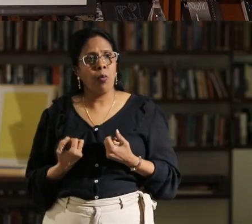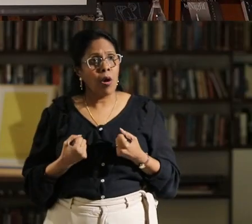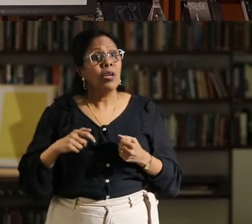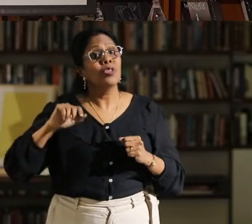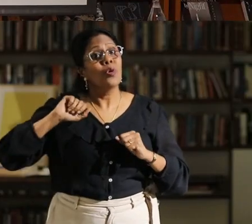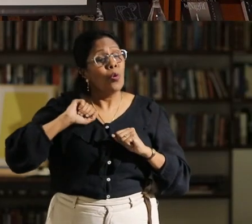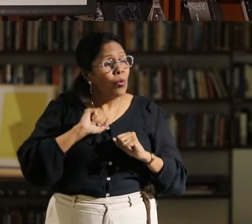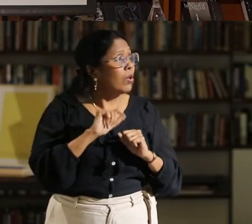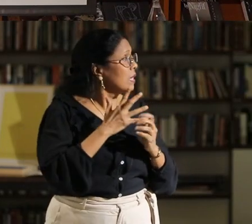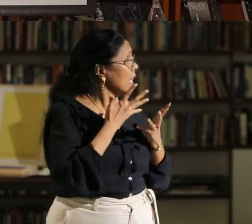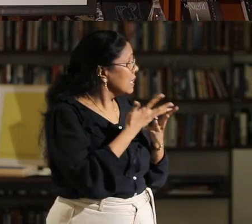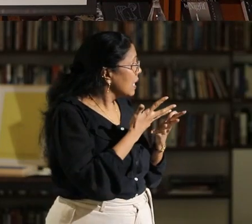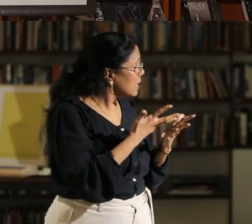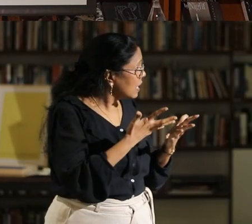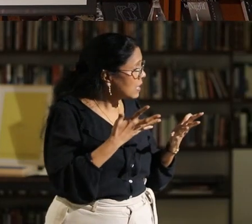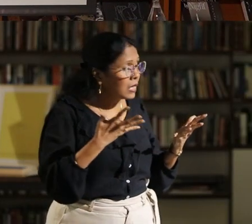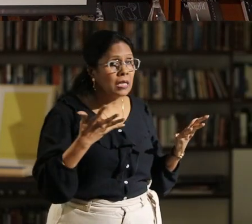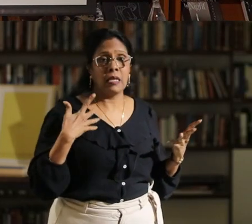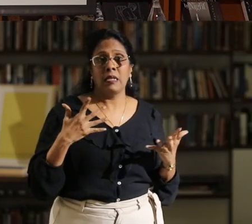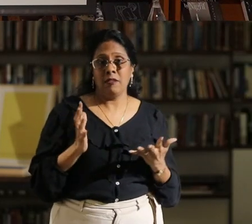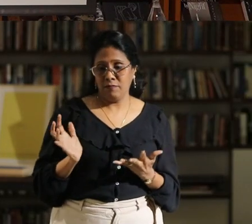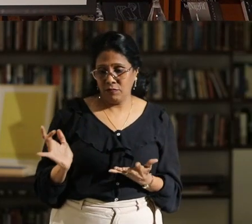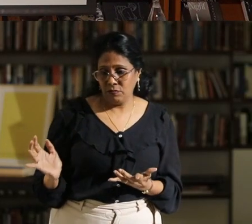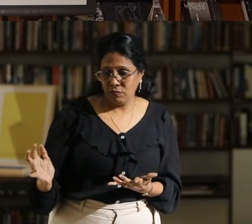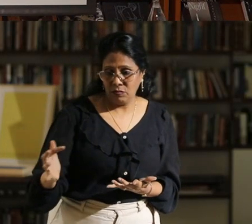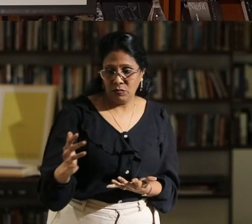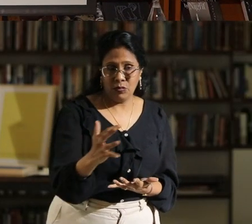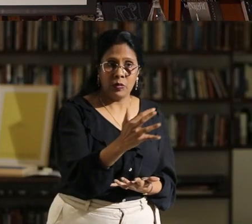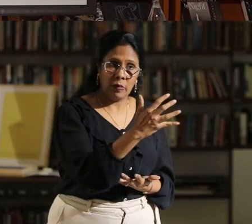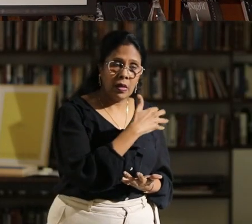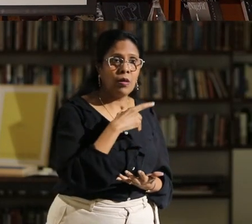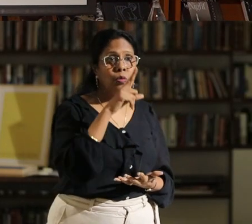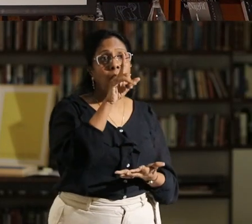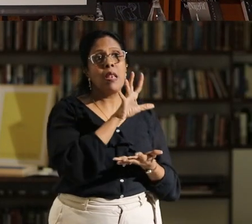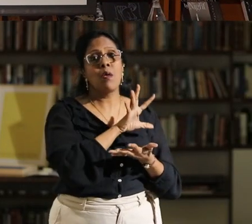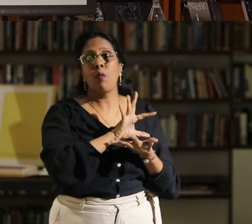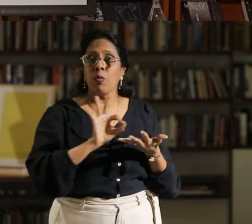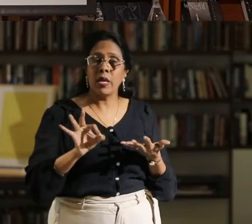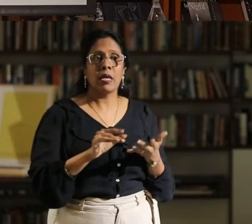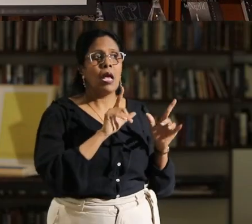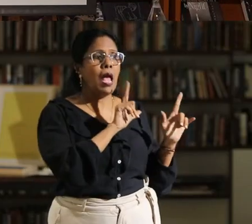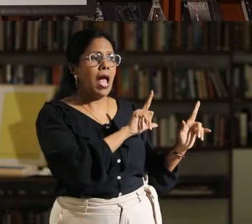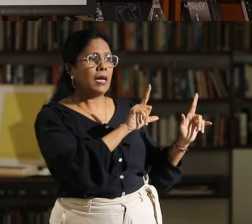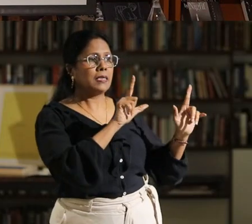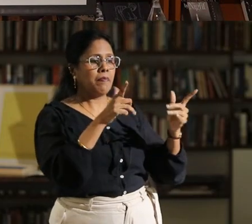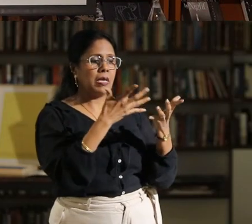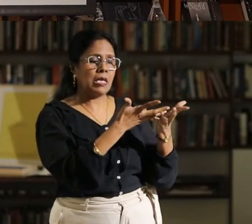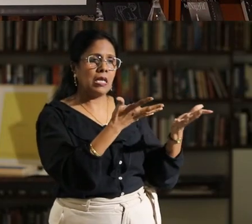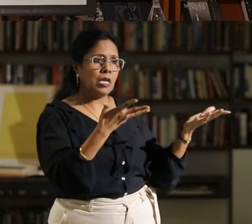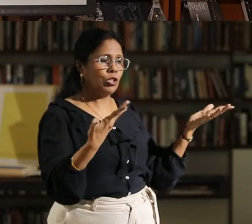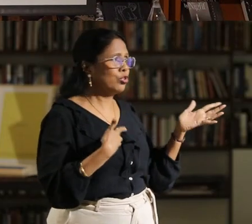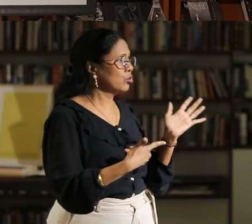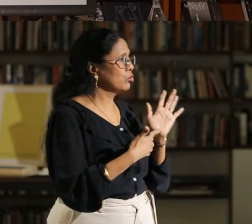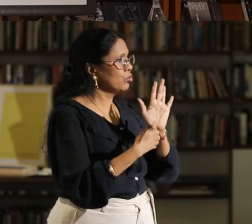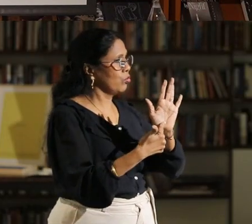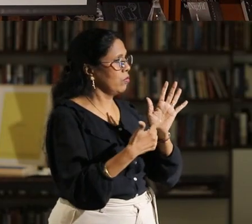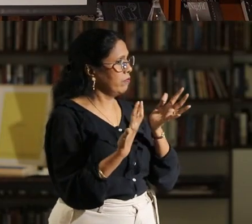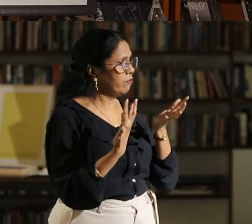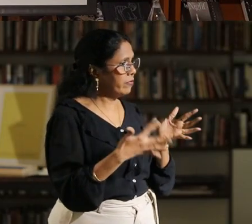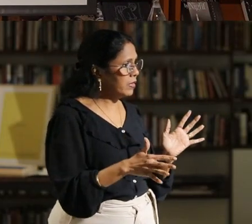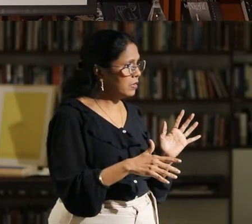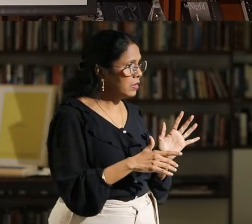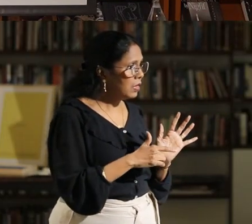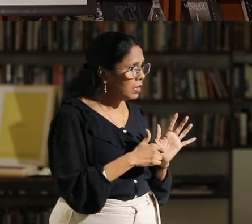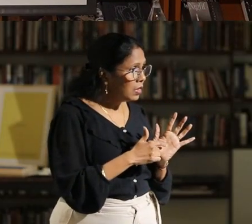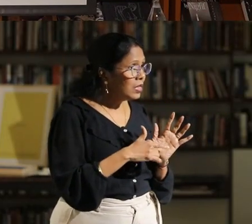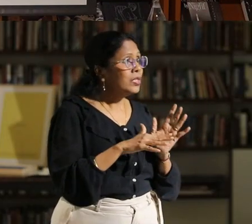she collected a whole lot of objects and made this week-long exhibition. But after that, came up to us and said, can we